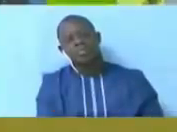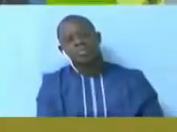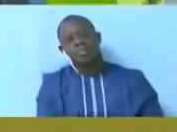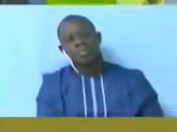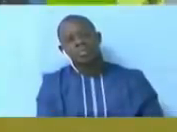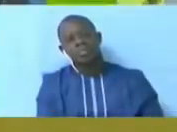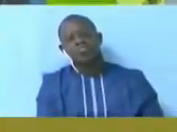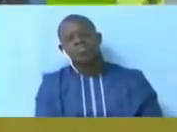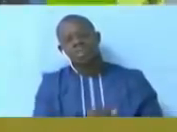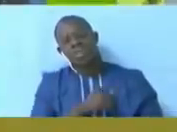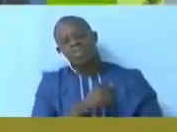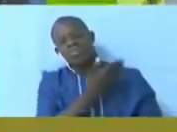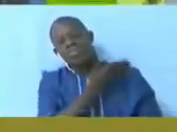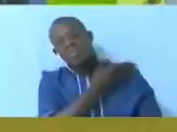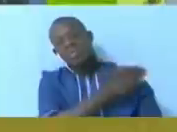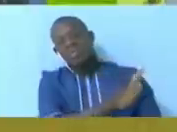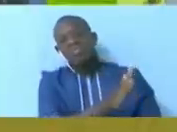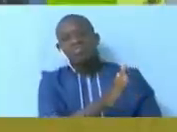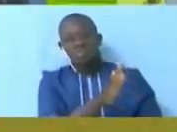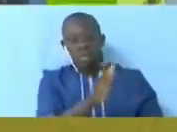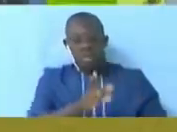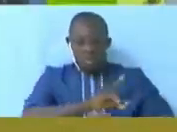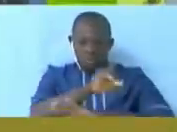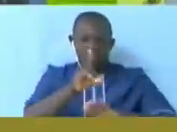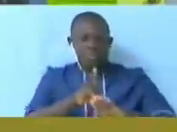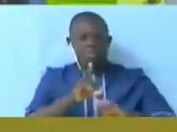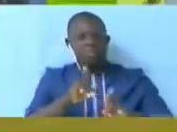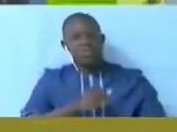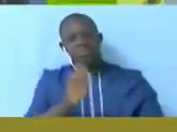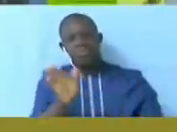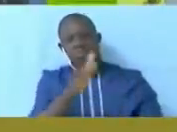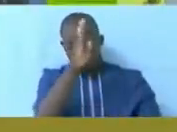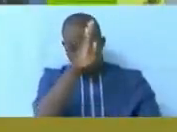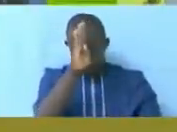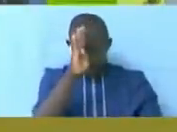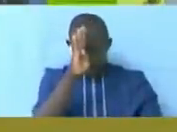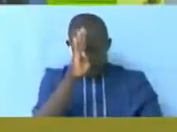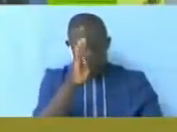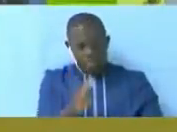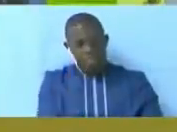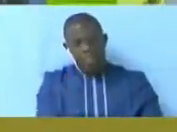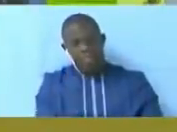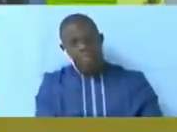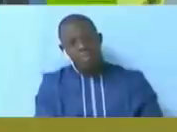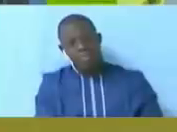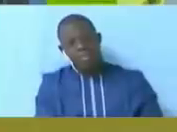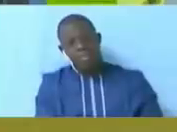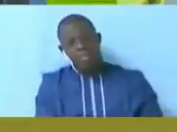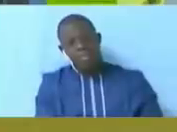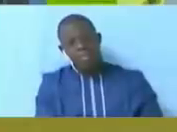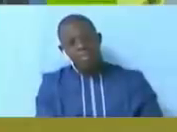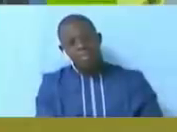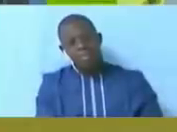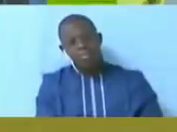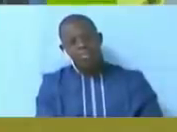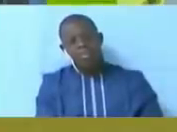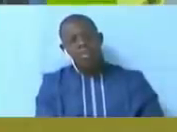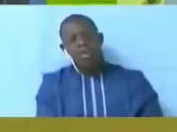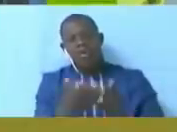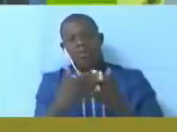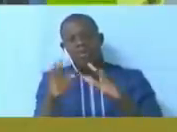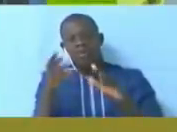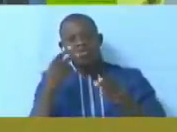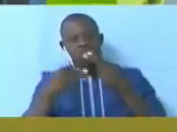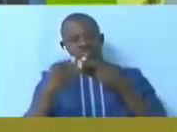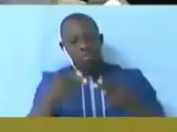He left the scene. But I didn't get into. He went to Brikama. Tara Brikama. That was the end of the